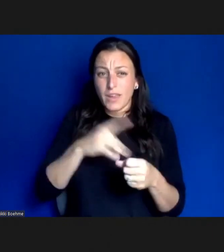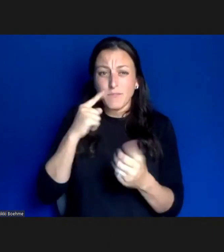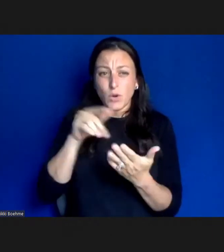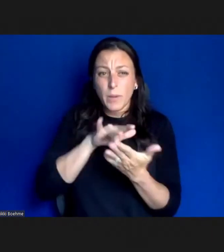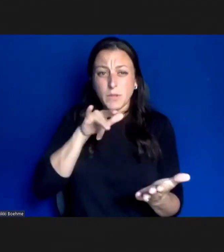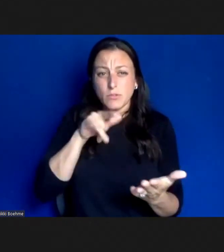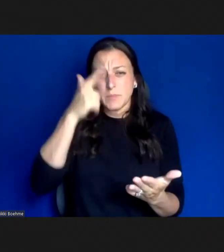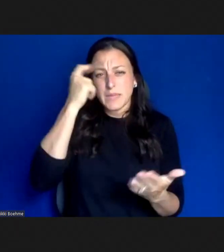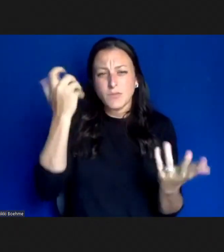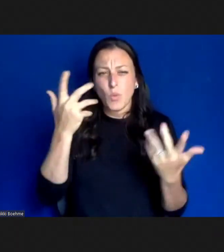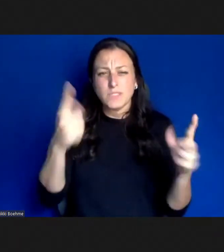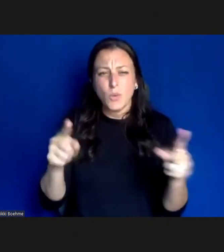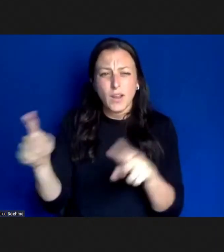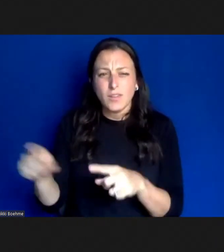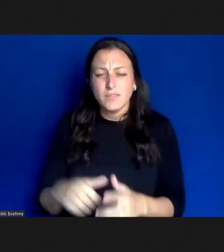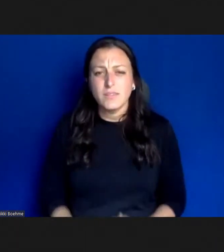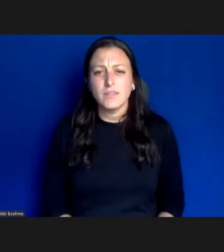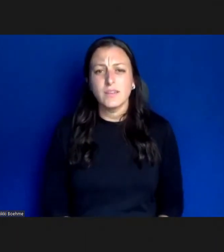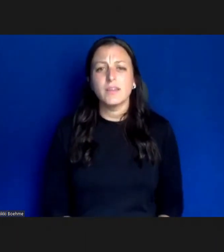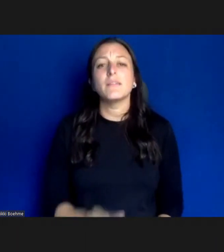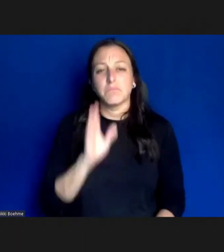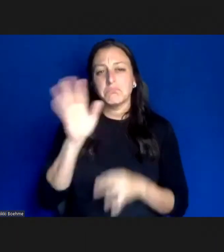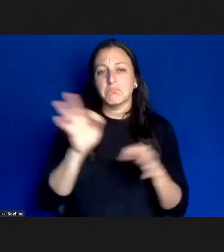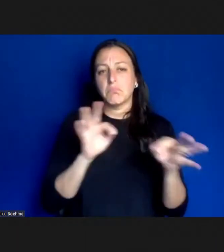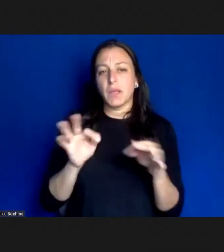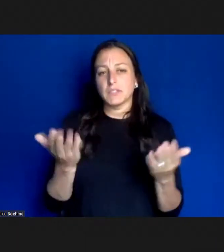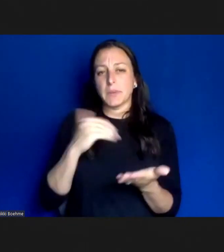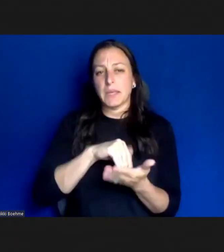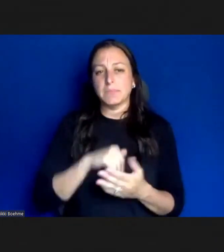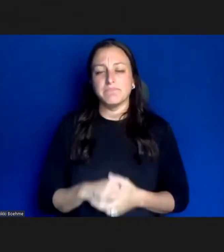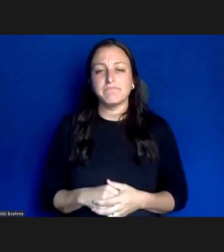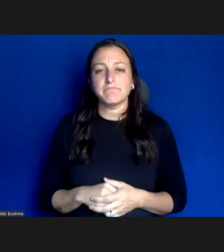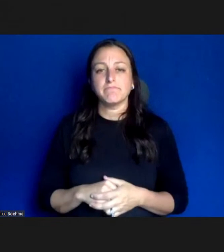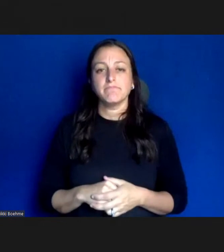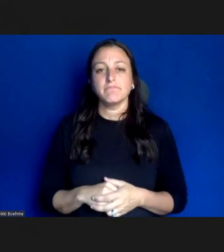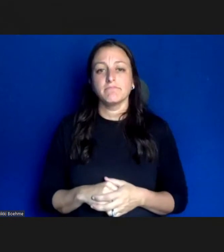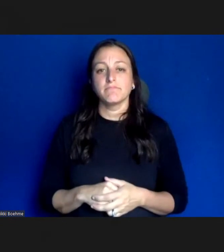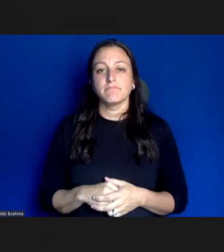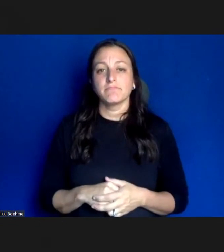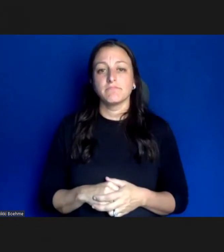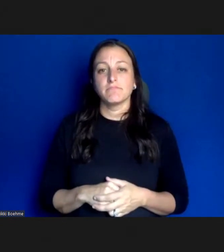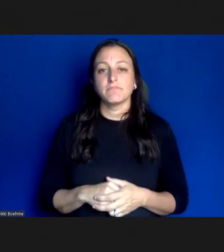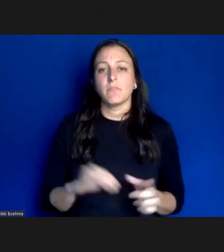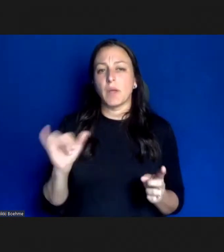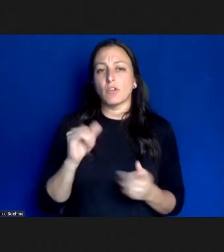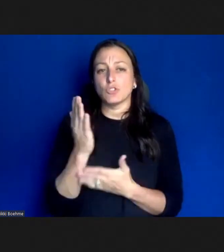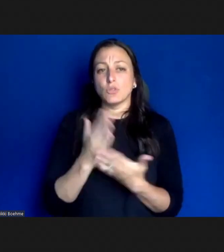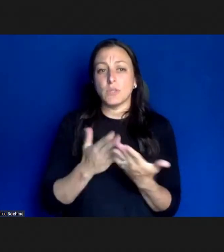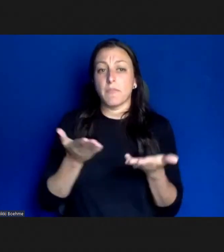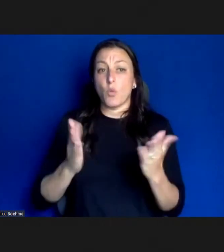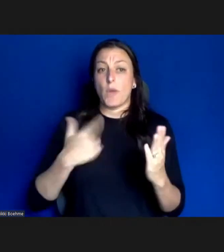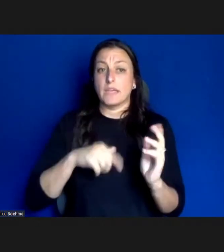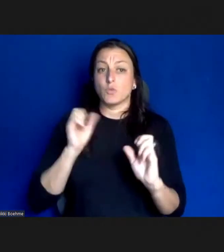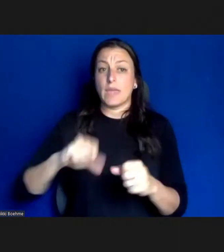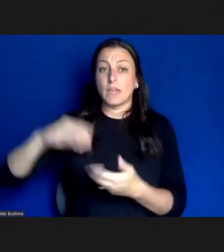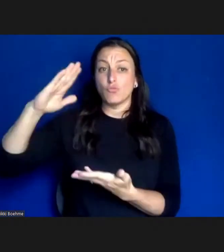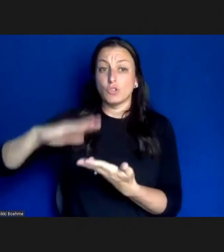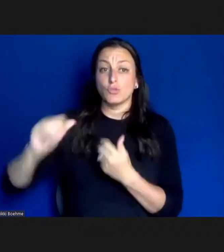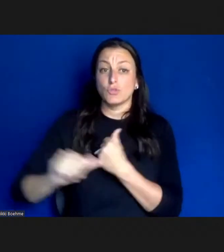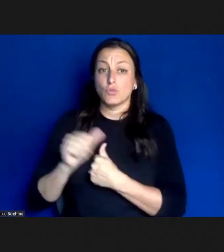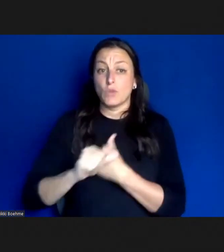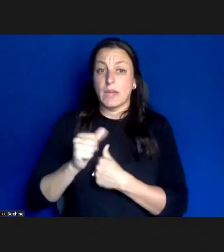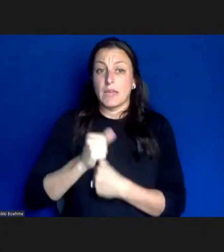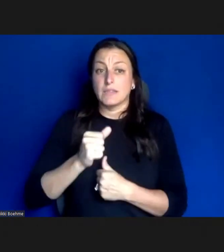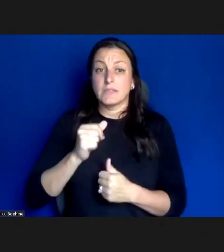going on? Yeah, I'll explain what that area might be, but also some of the mitigating factors that we have in